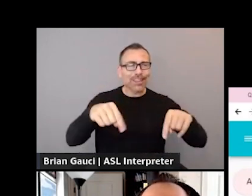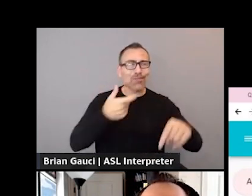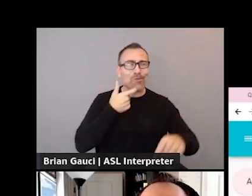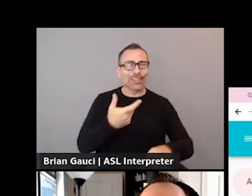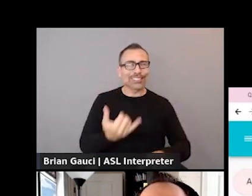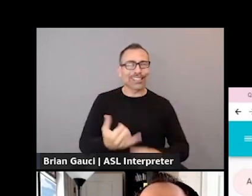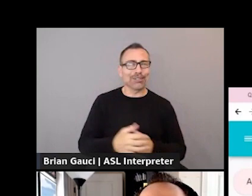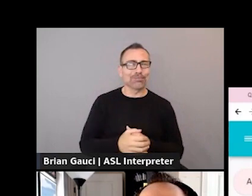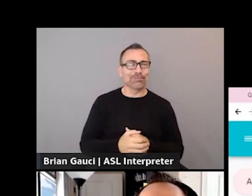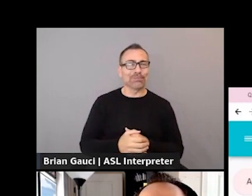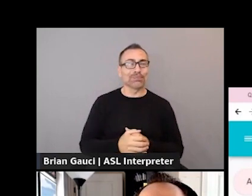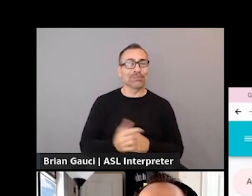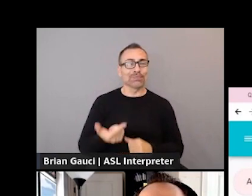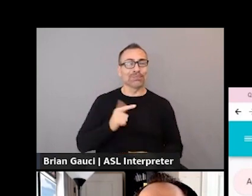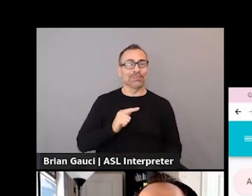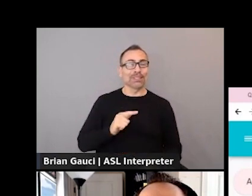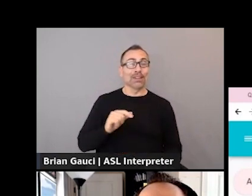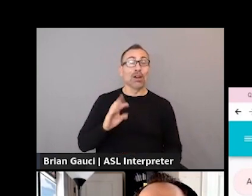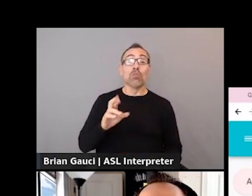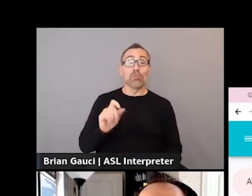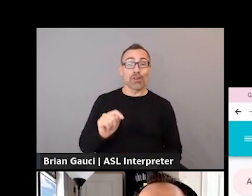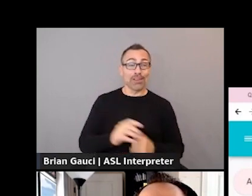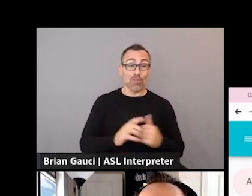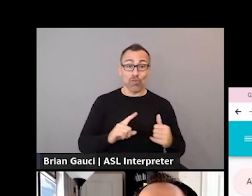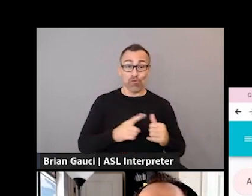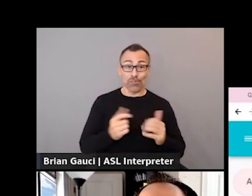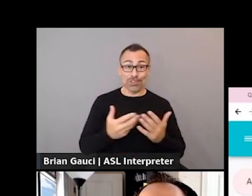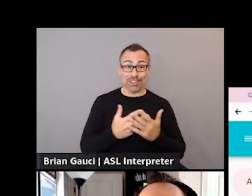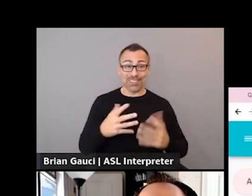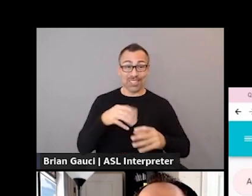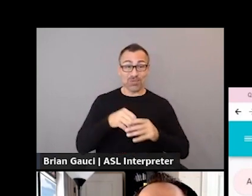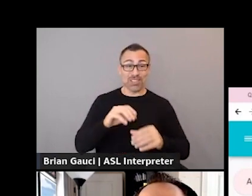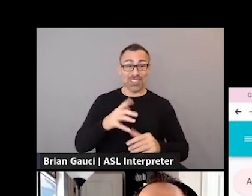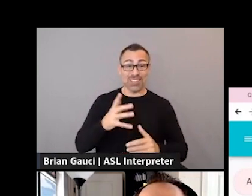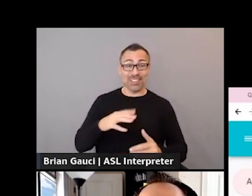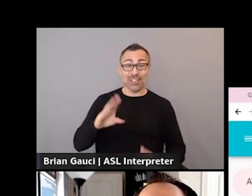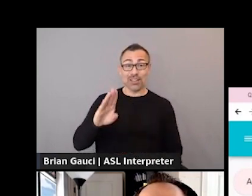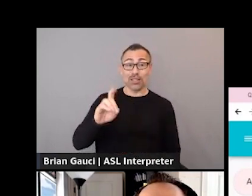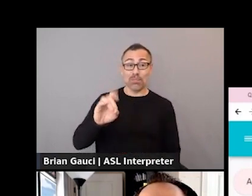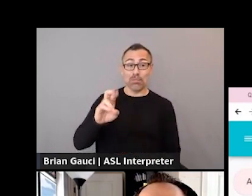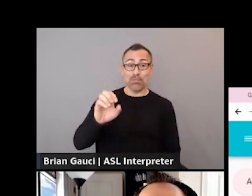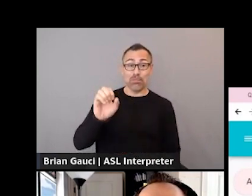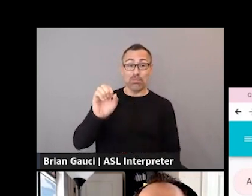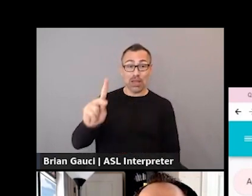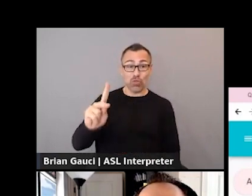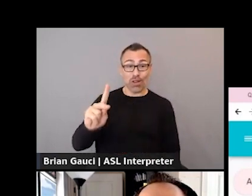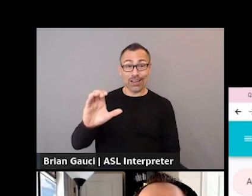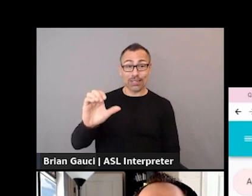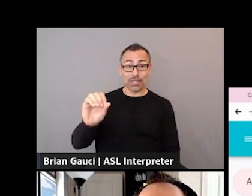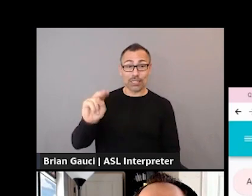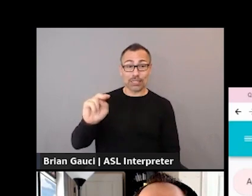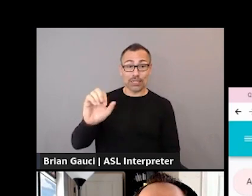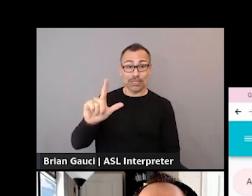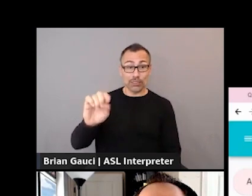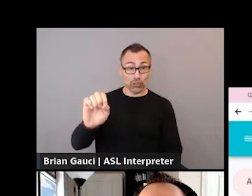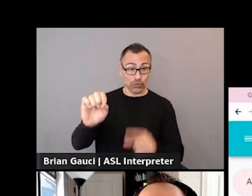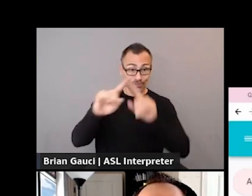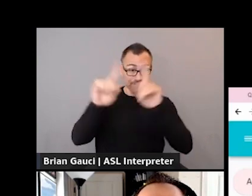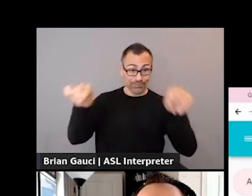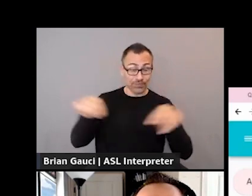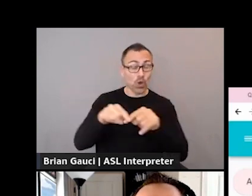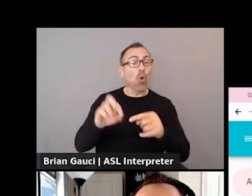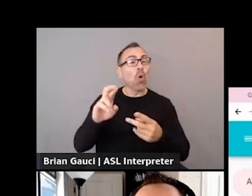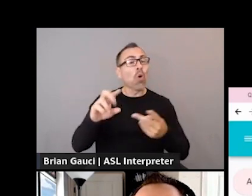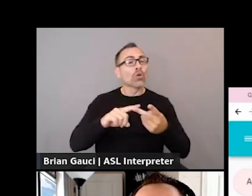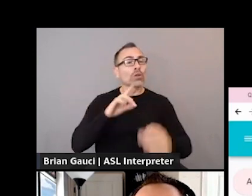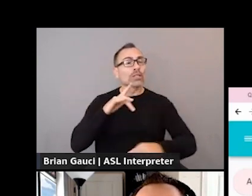Yeah, so first of all, everything is available inside of the Bedrock console. So if you go to the Bedrock console, the user guide, you'll be able to find all of the